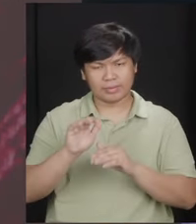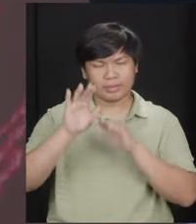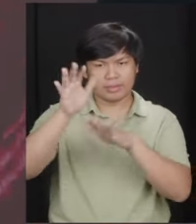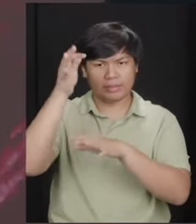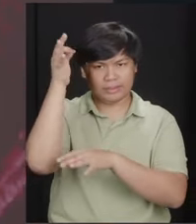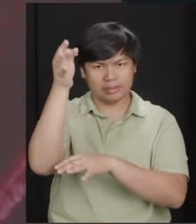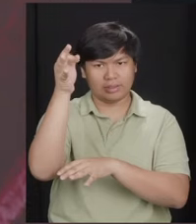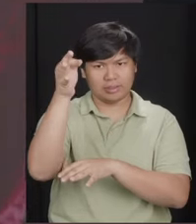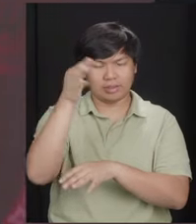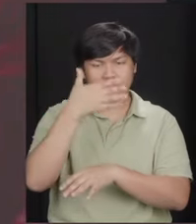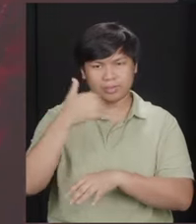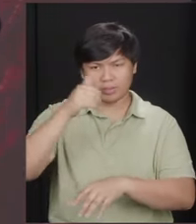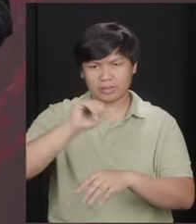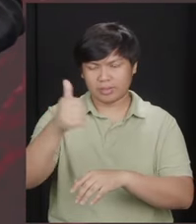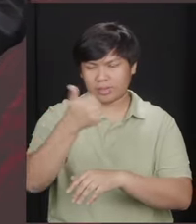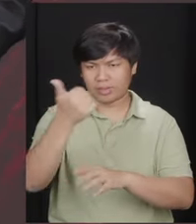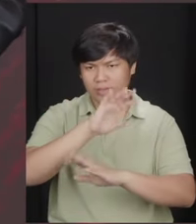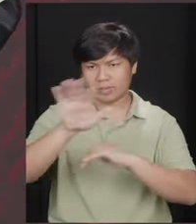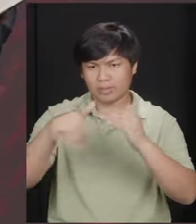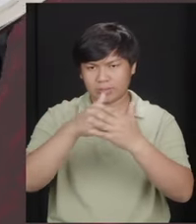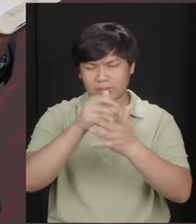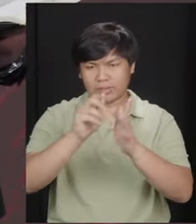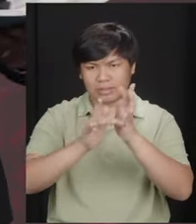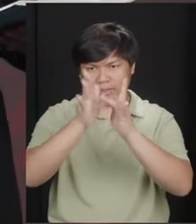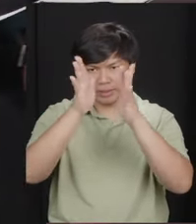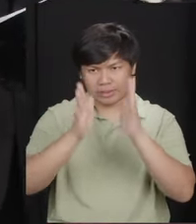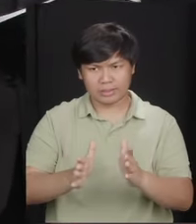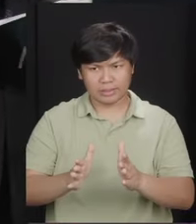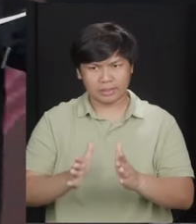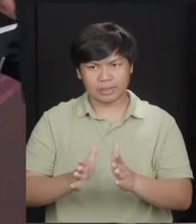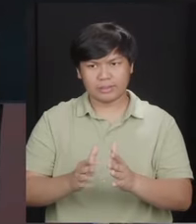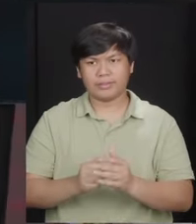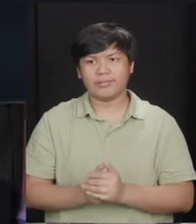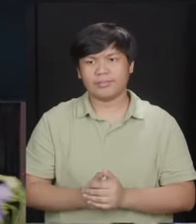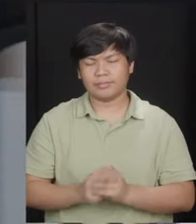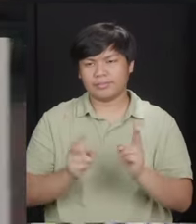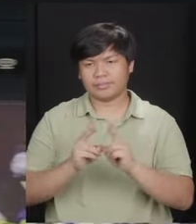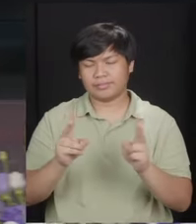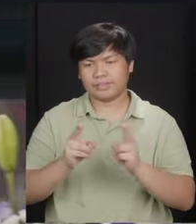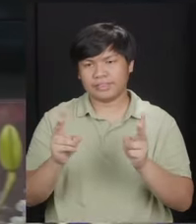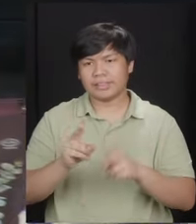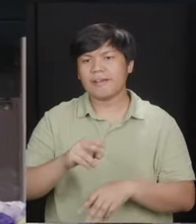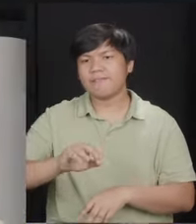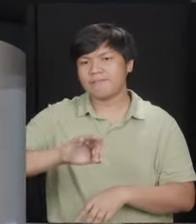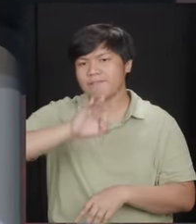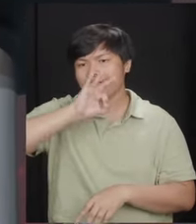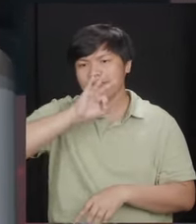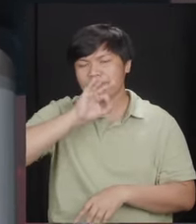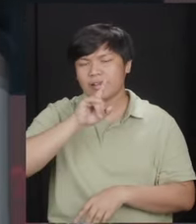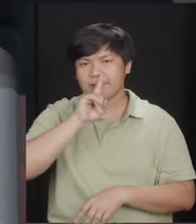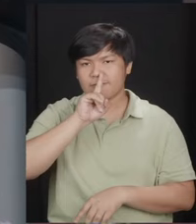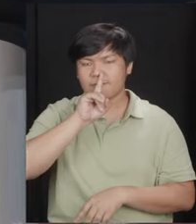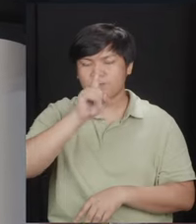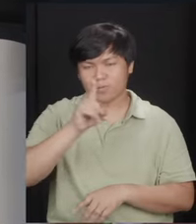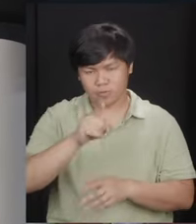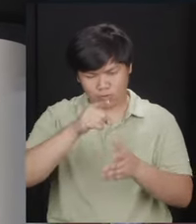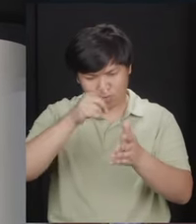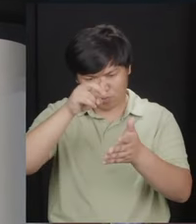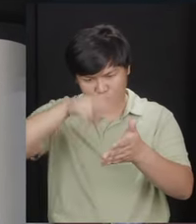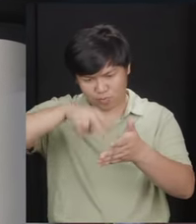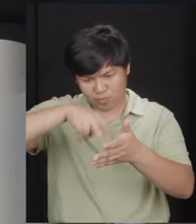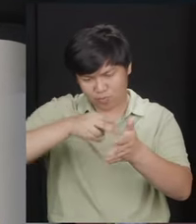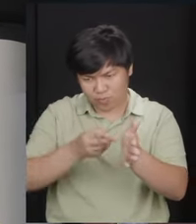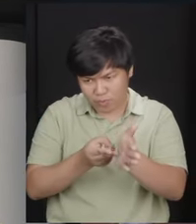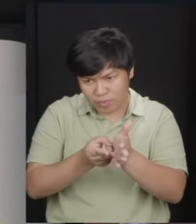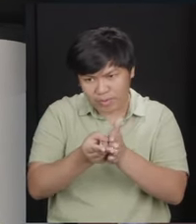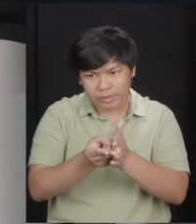I'll be better than all the Christians," they're actually going to be very, very frustrated if they sincerely read it through and through, and they'll